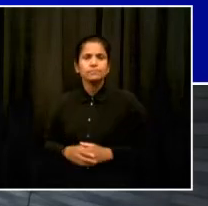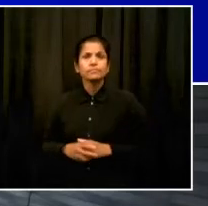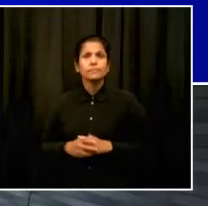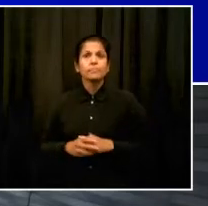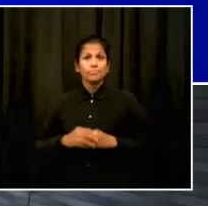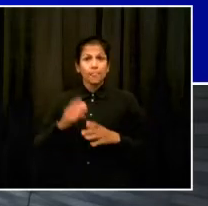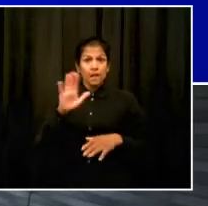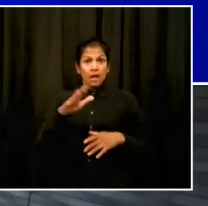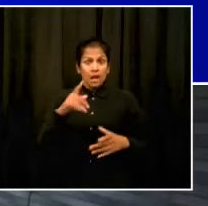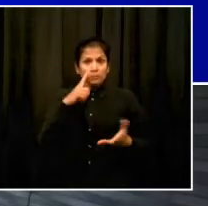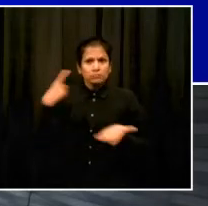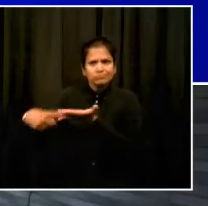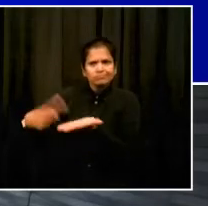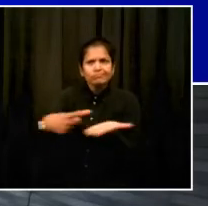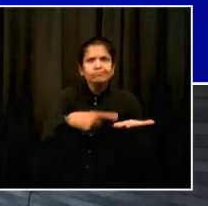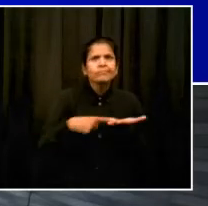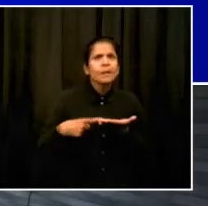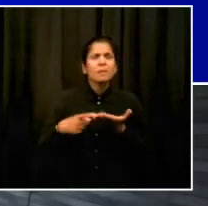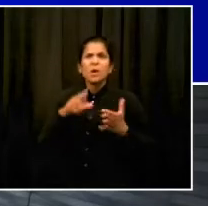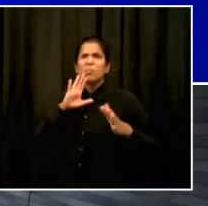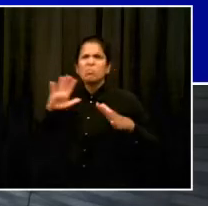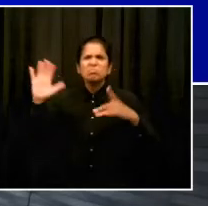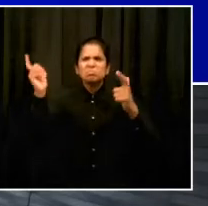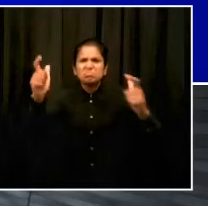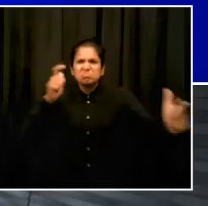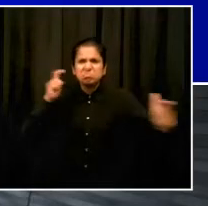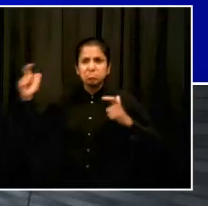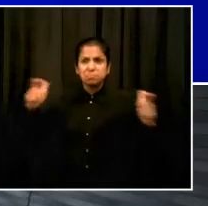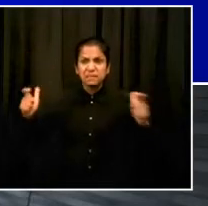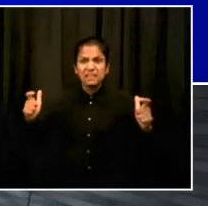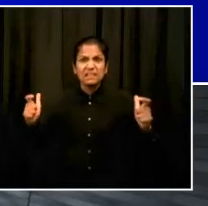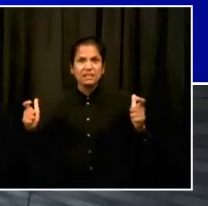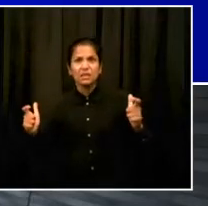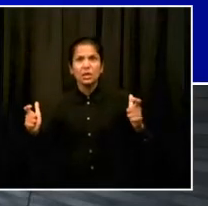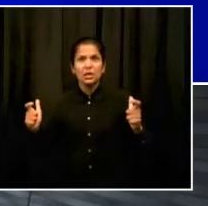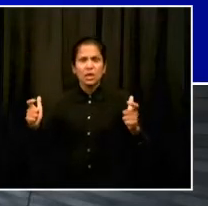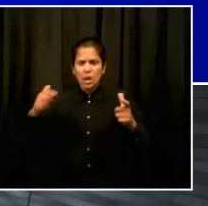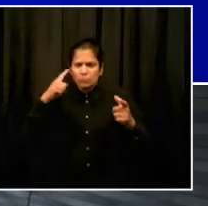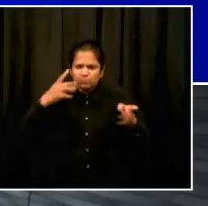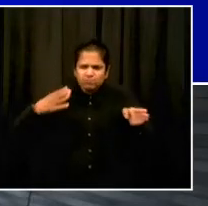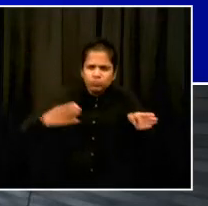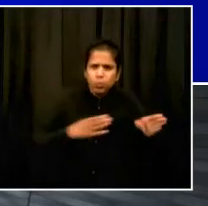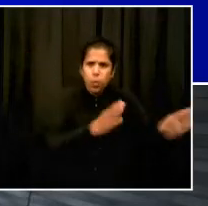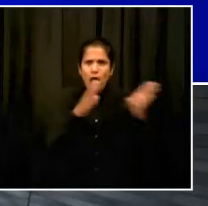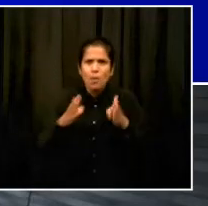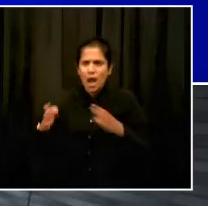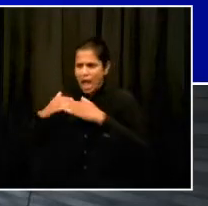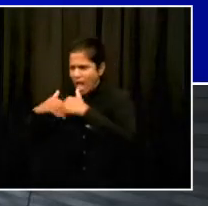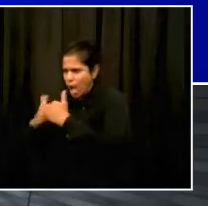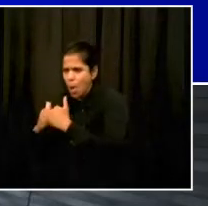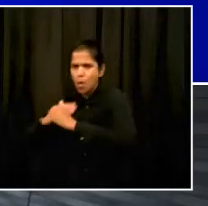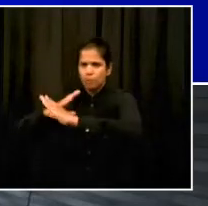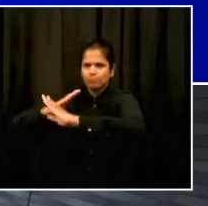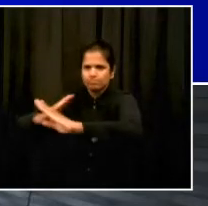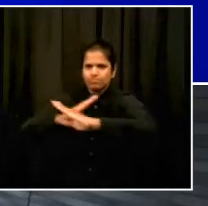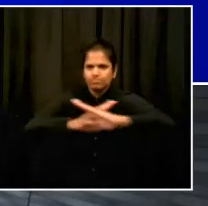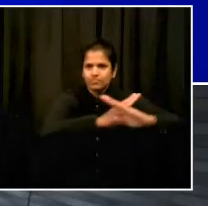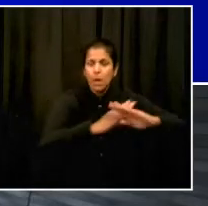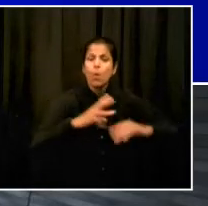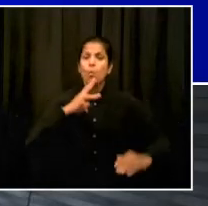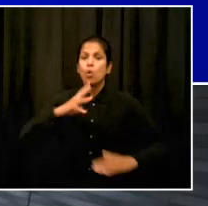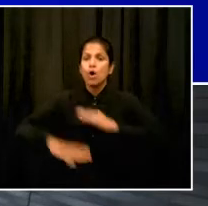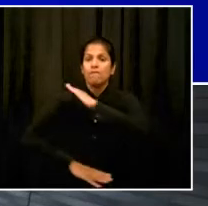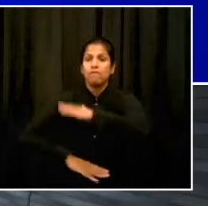resilient in the years and decades ahead. But let's start right now with the work, as you see there, the immediate